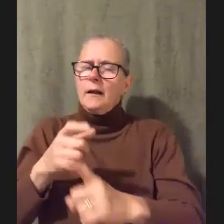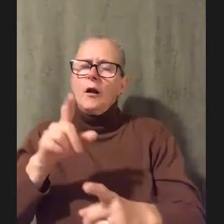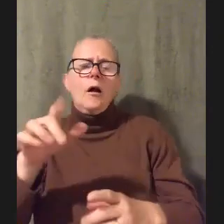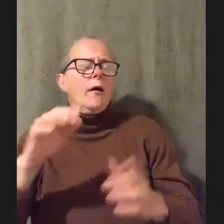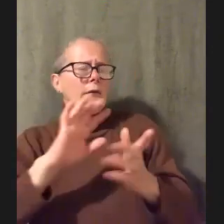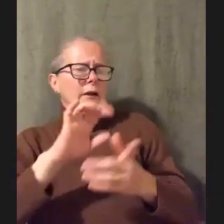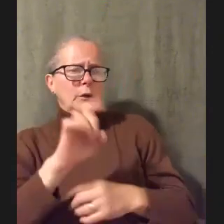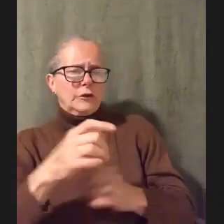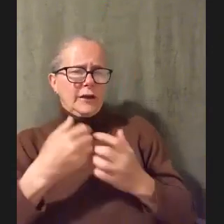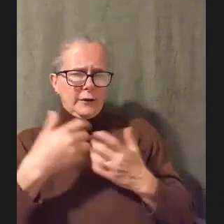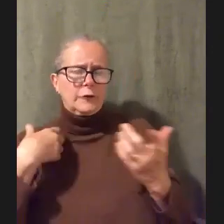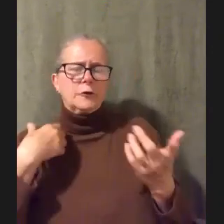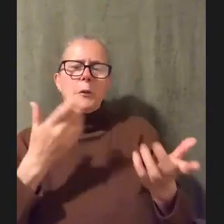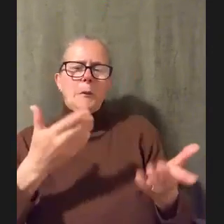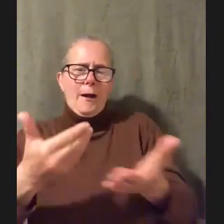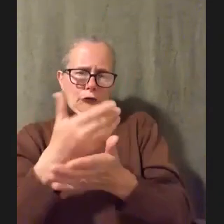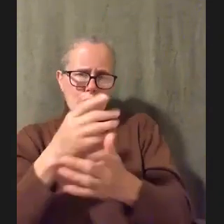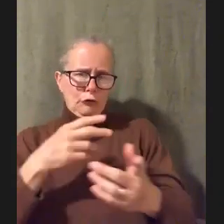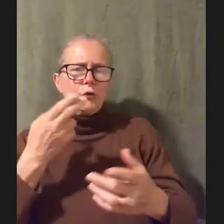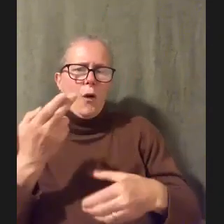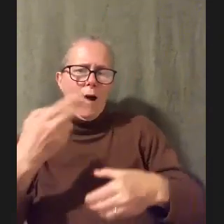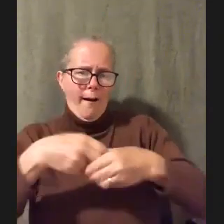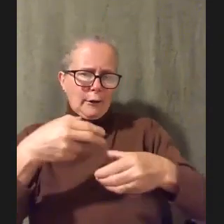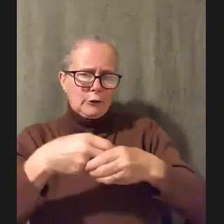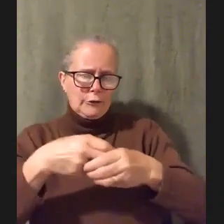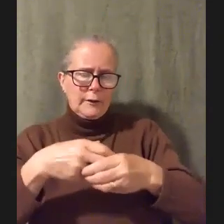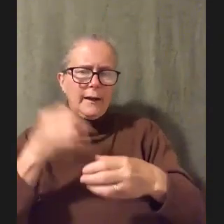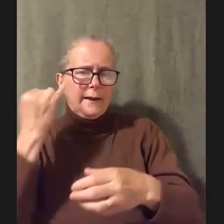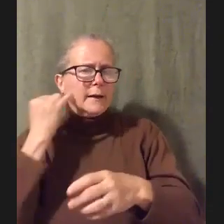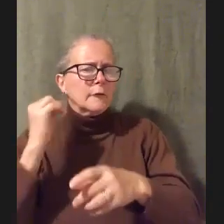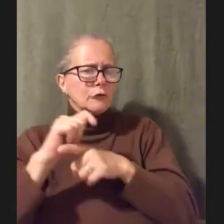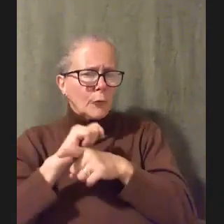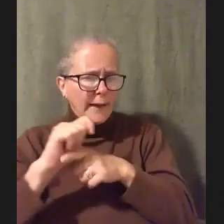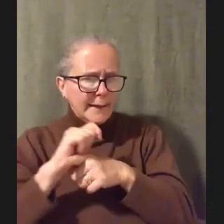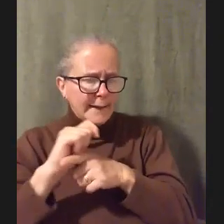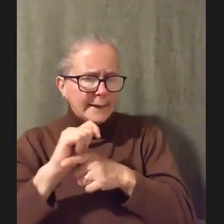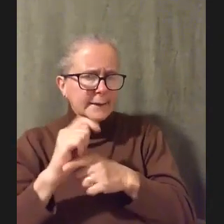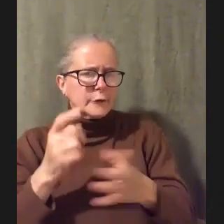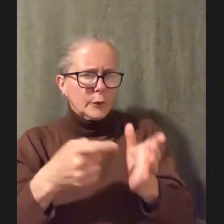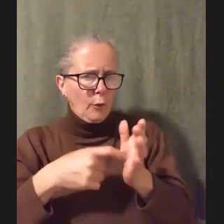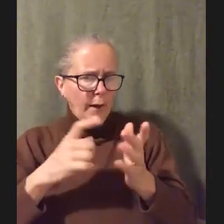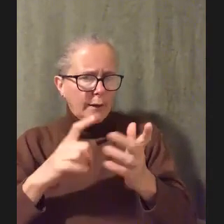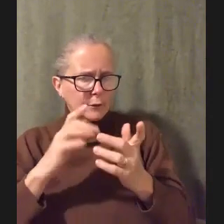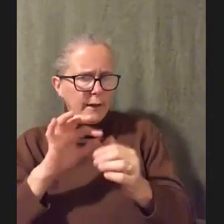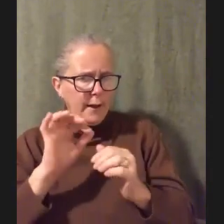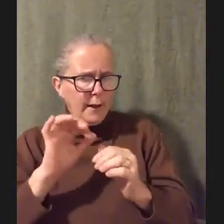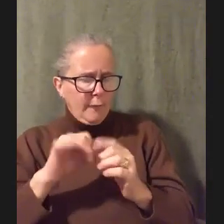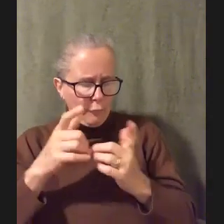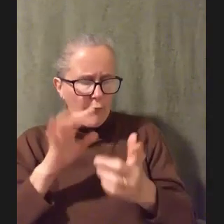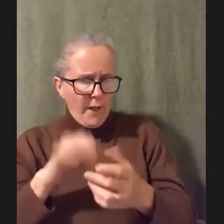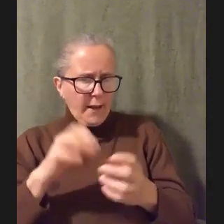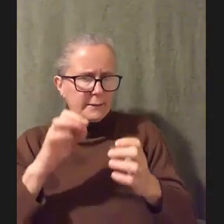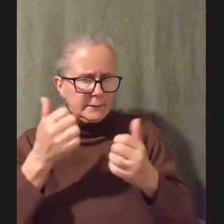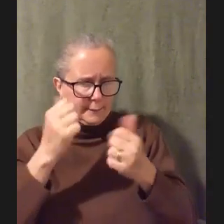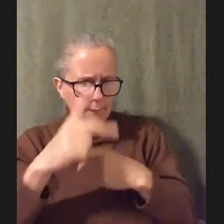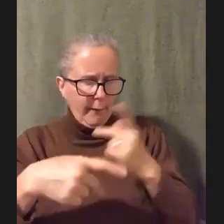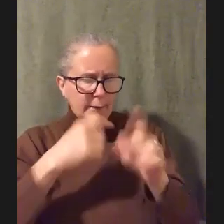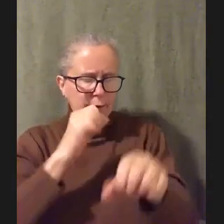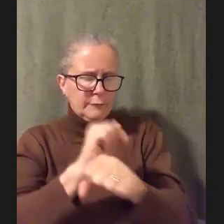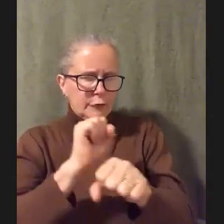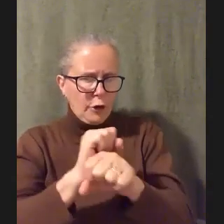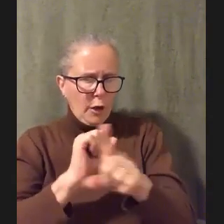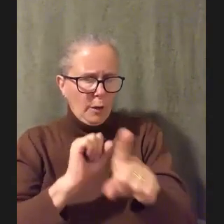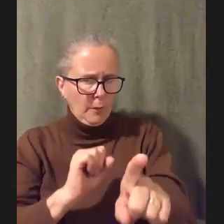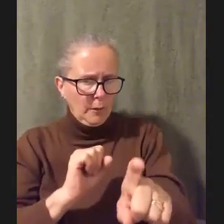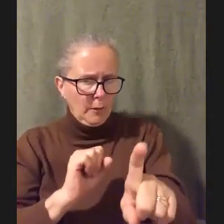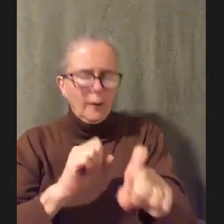be redirected? If training is needed, how quickly can staff be trained for this type of work? Well, this question speaks directly